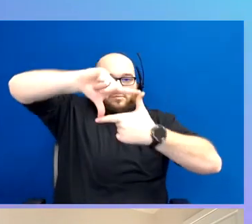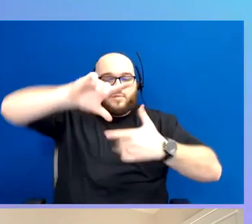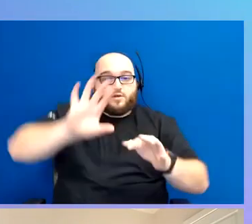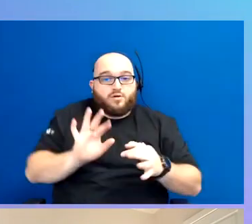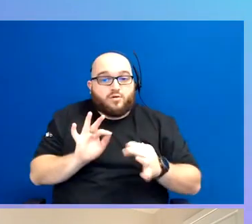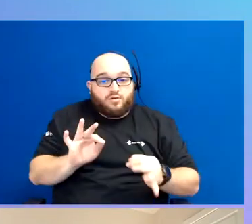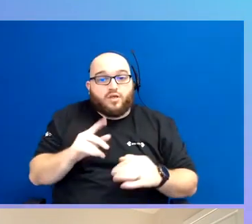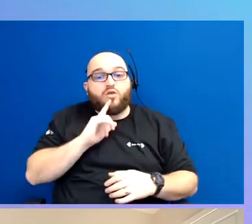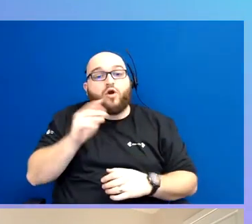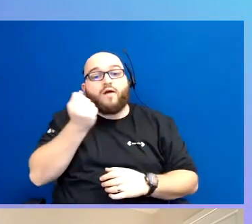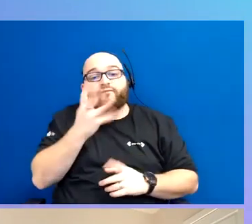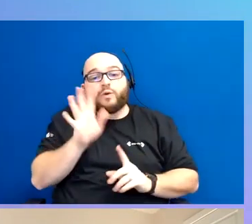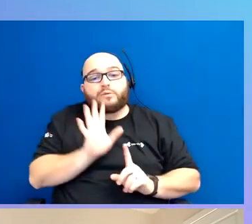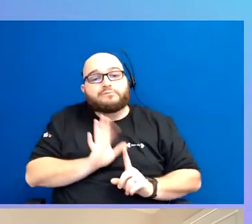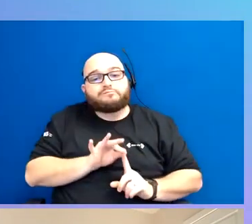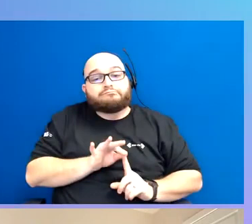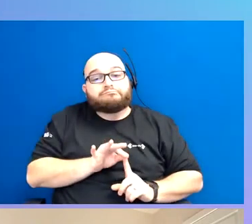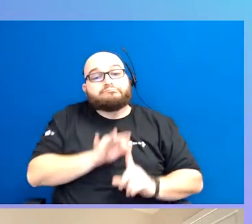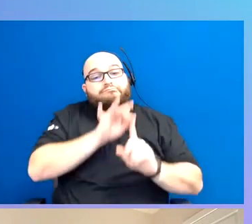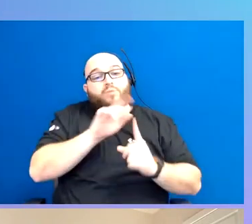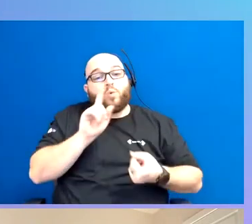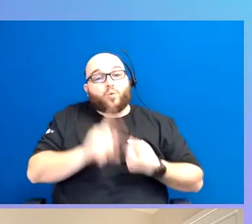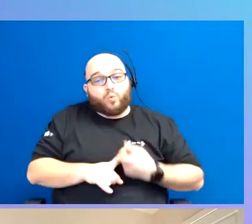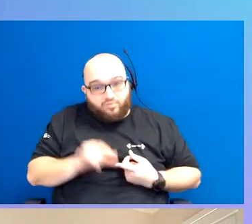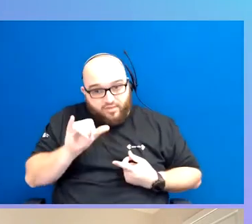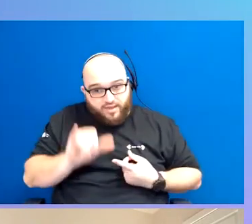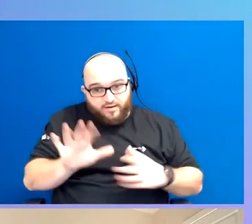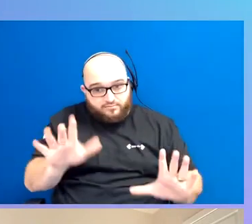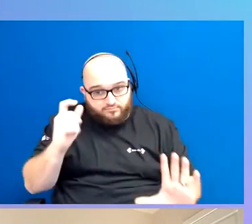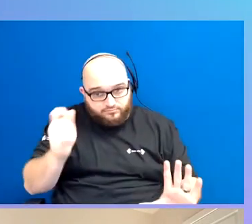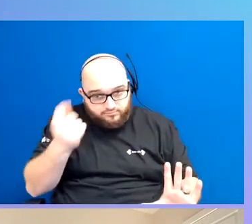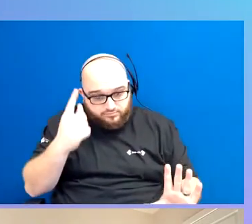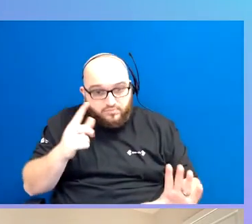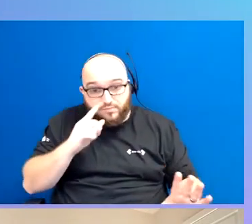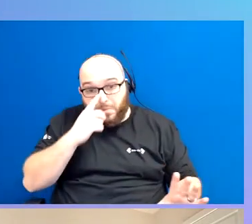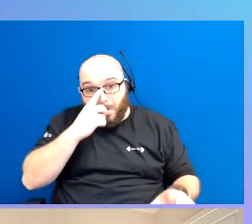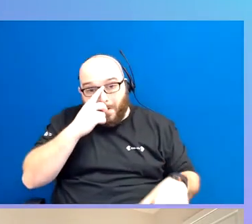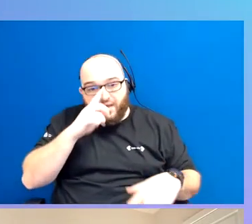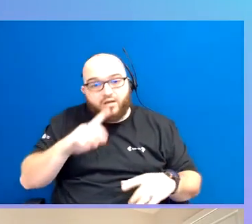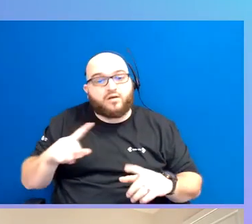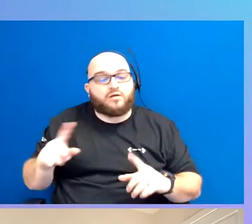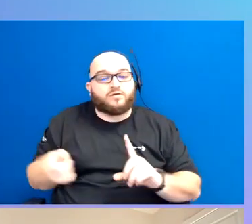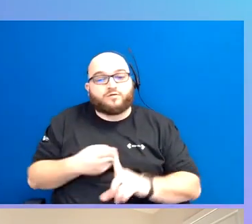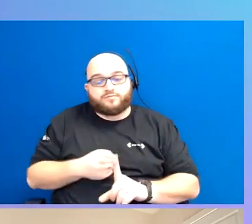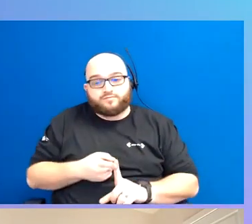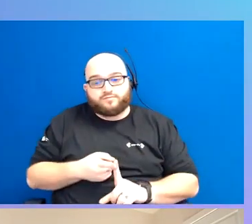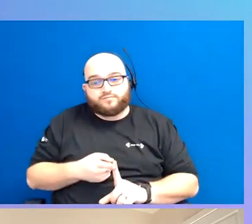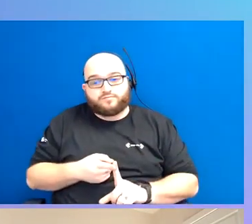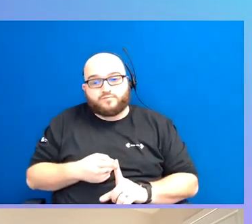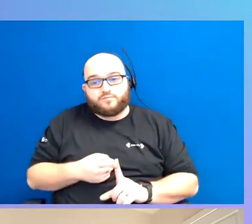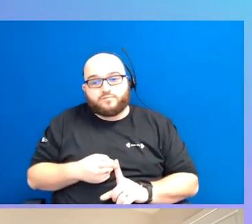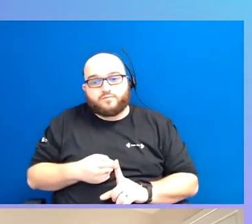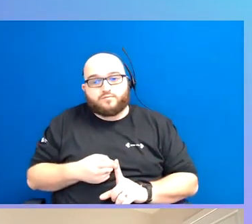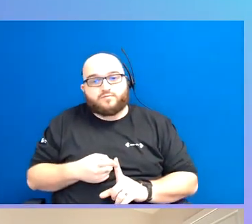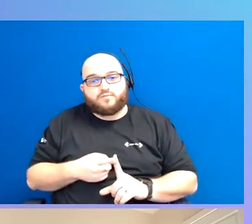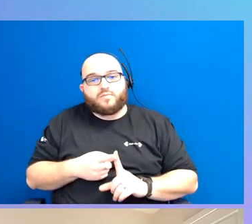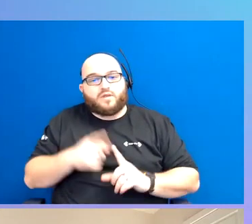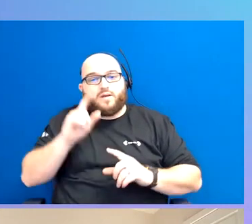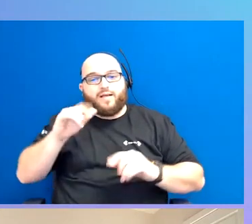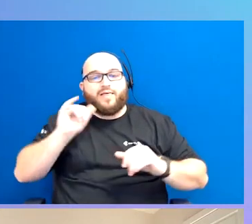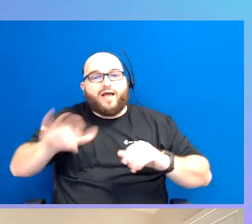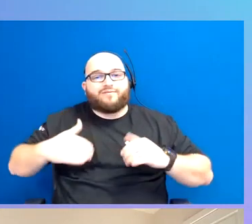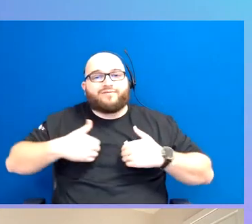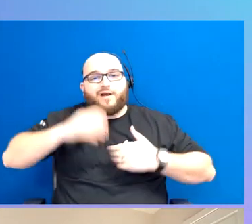few exceptions. So the first in the first row of this screenshot,